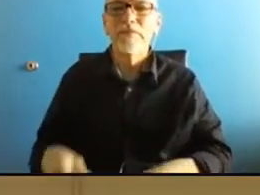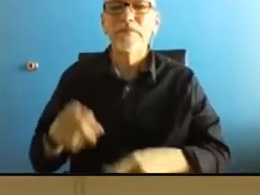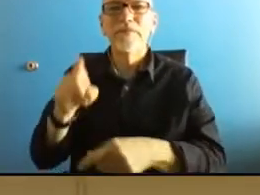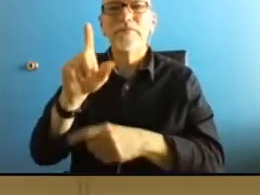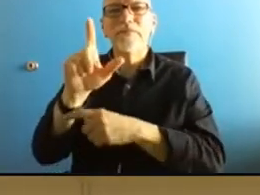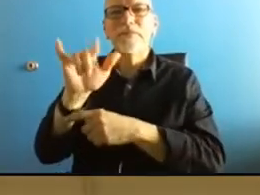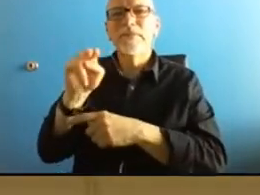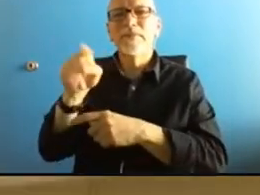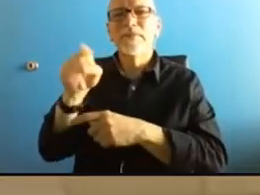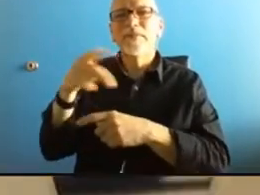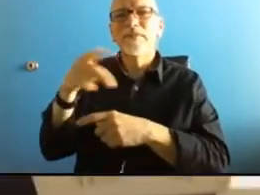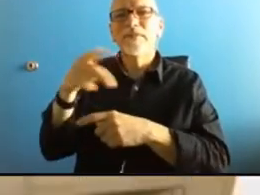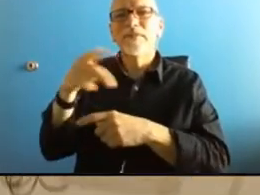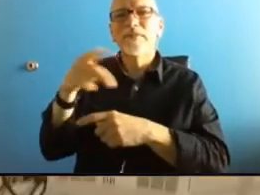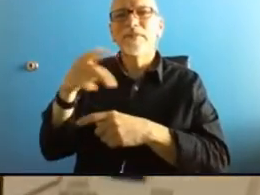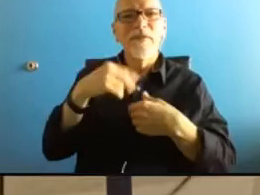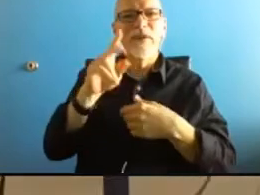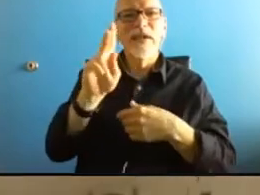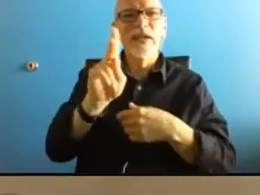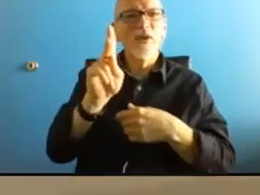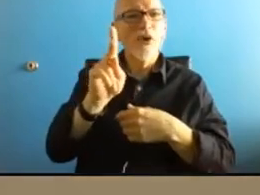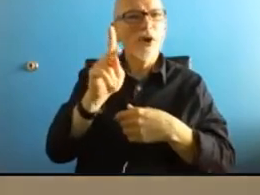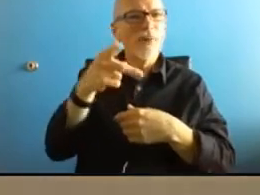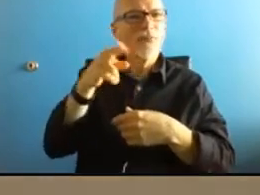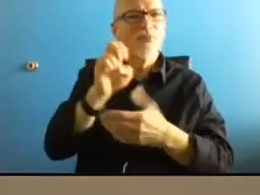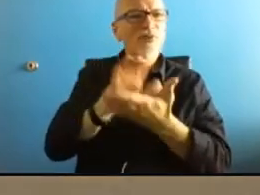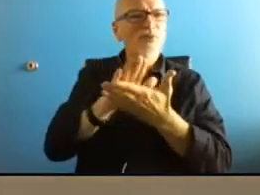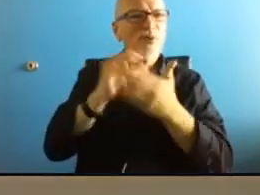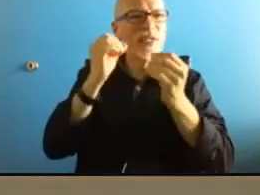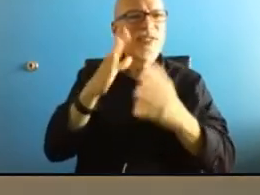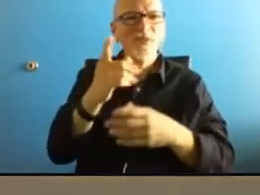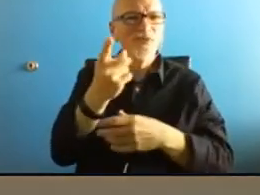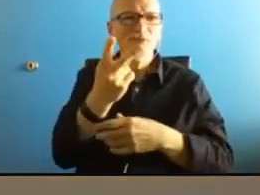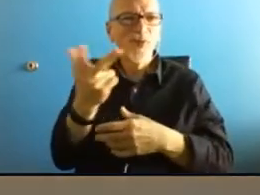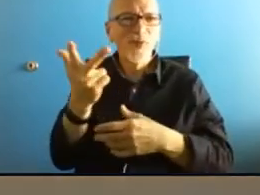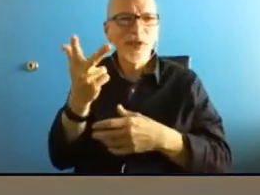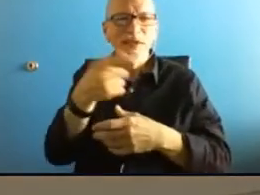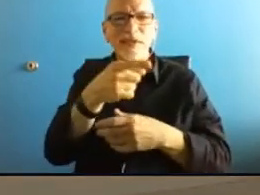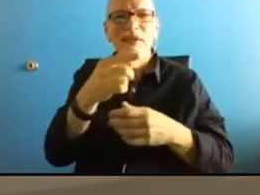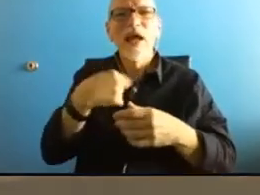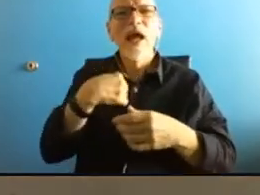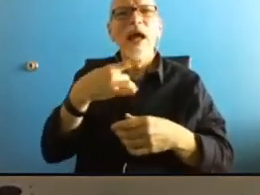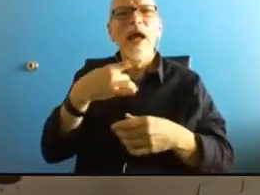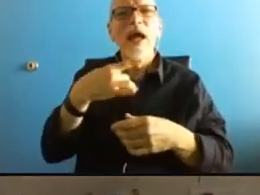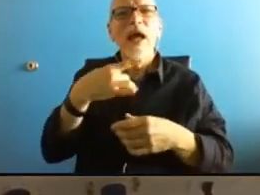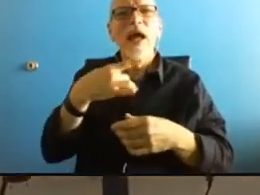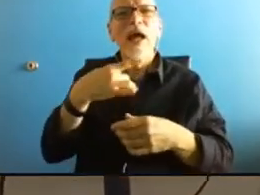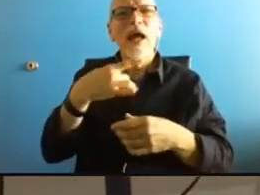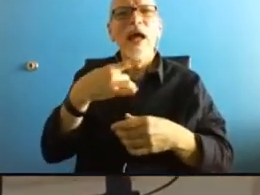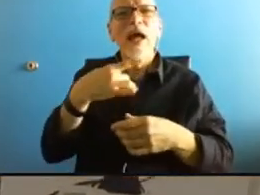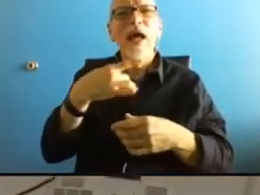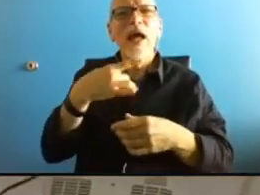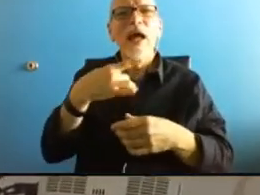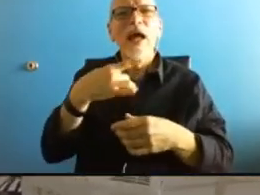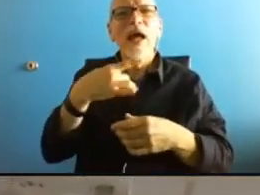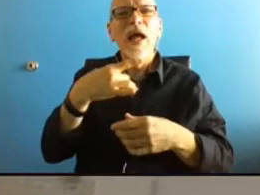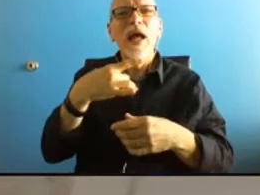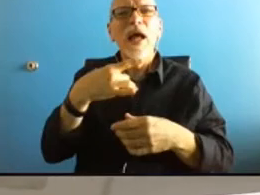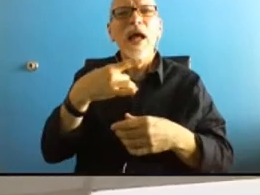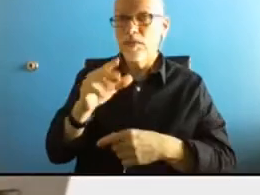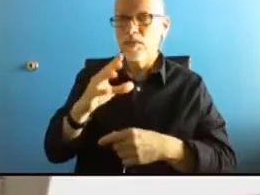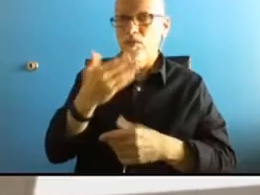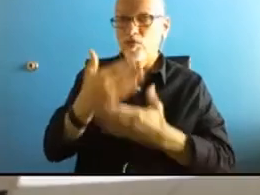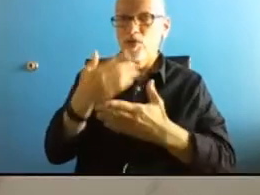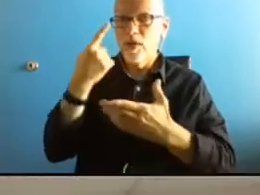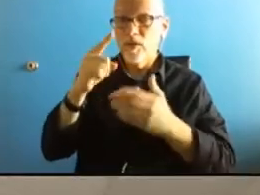a kindergarten preschool teacher, at least 2 or 3. I would like to say these robots are good for teaching